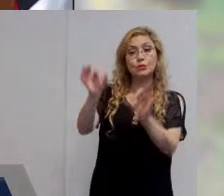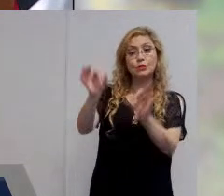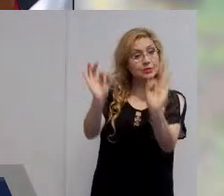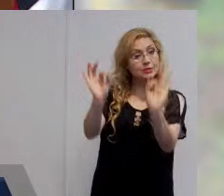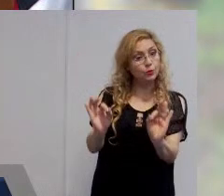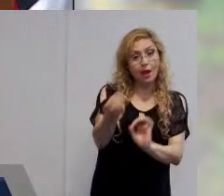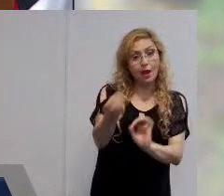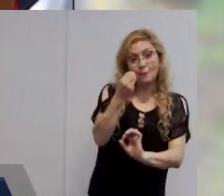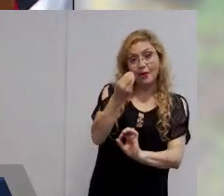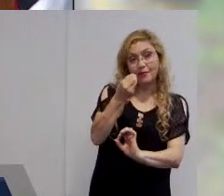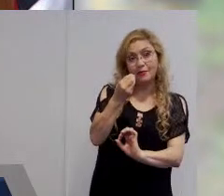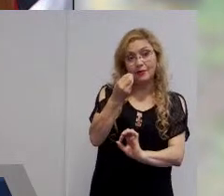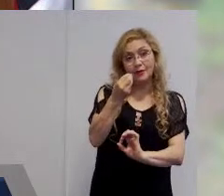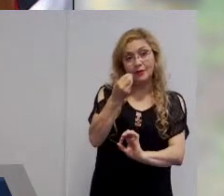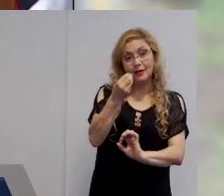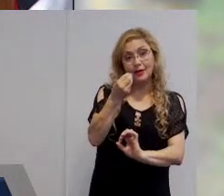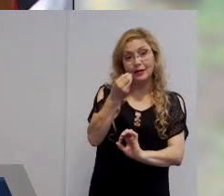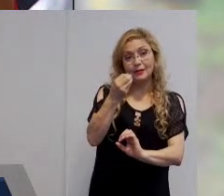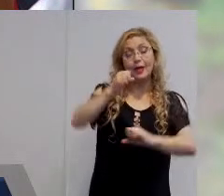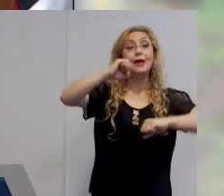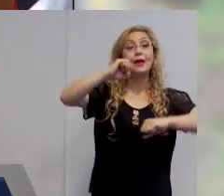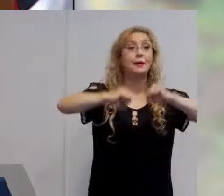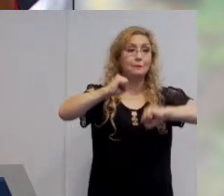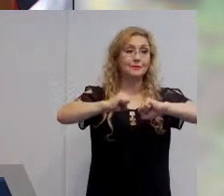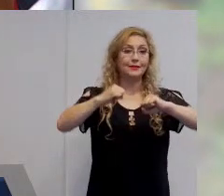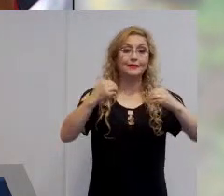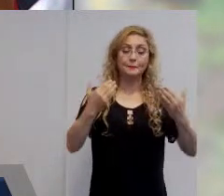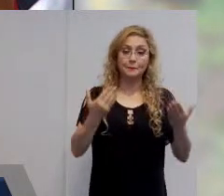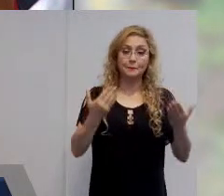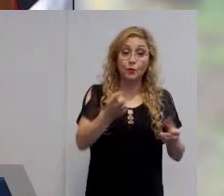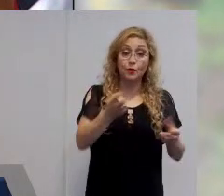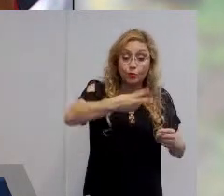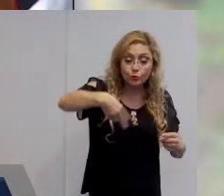We were elected under a Plan Belize